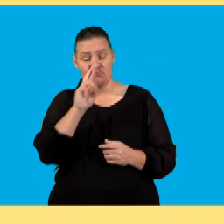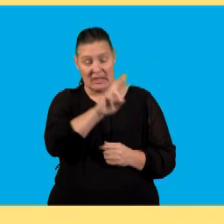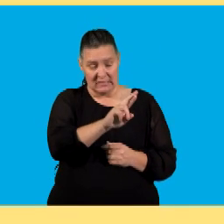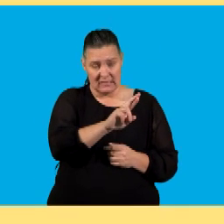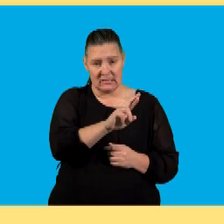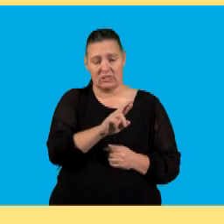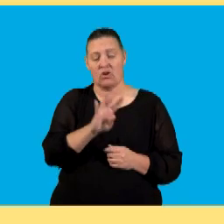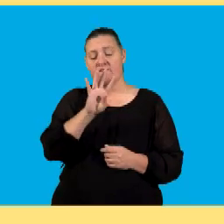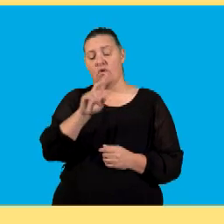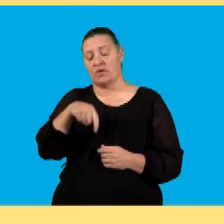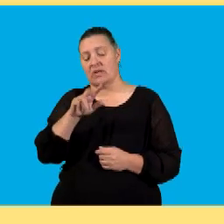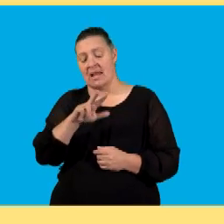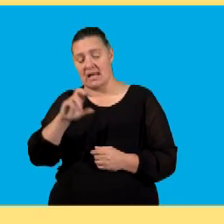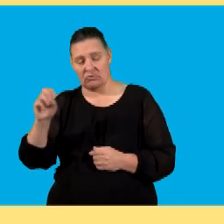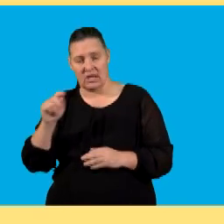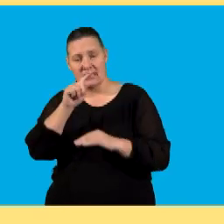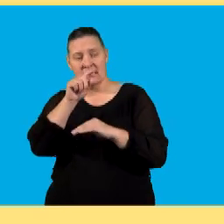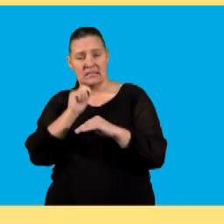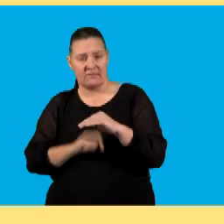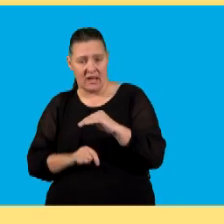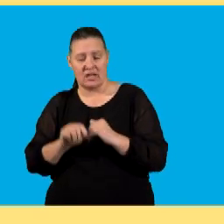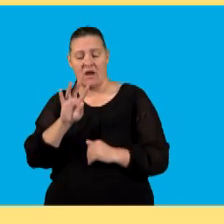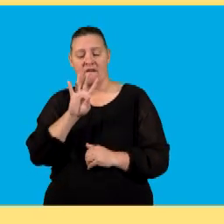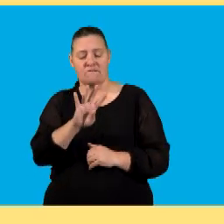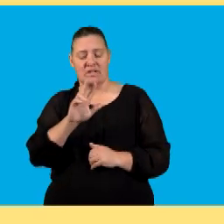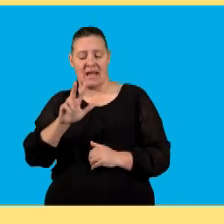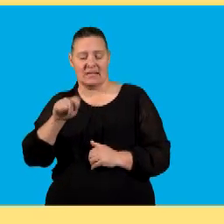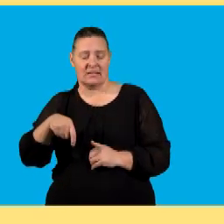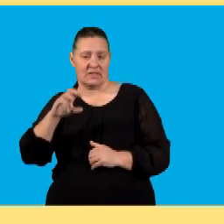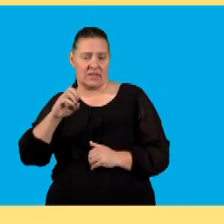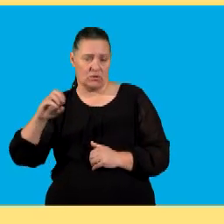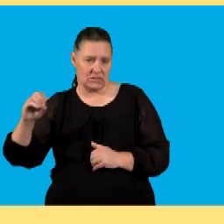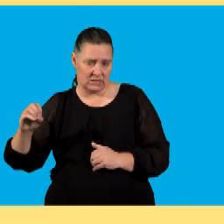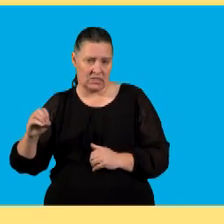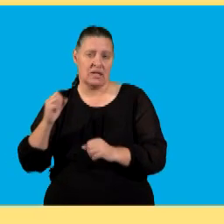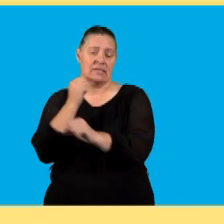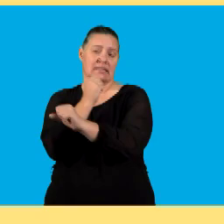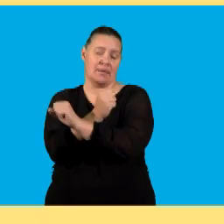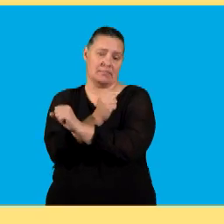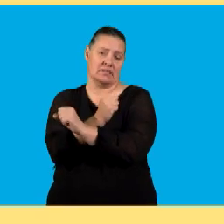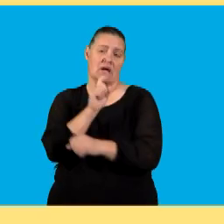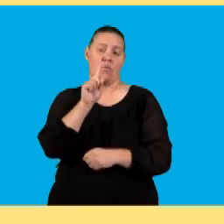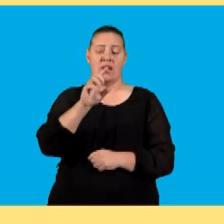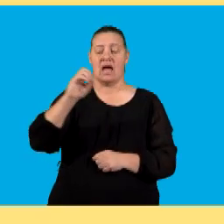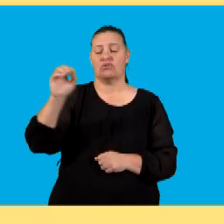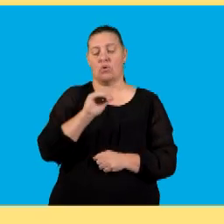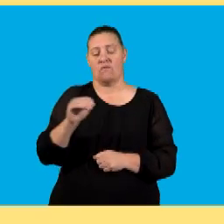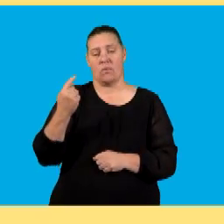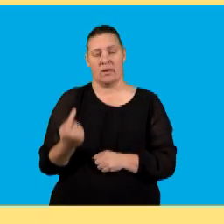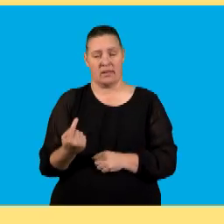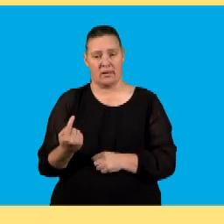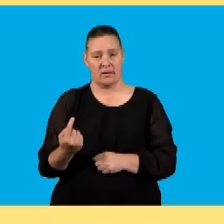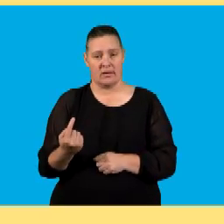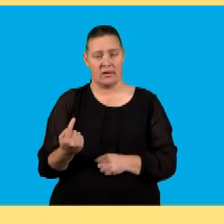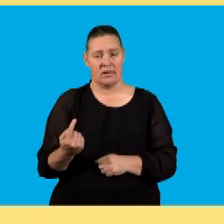4,800. I would then say 4,800 divided by 48,000. I multiply this by 100